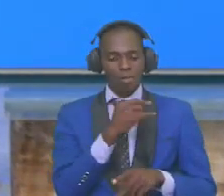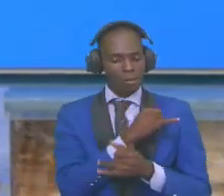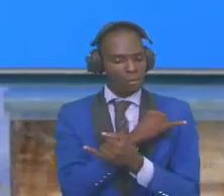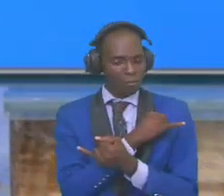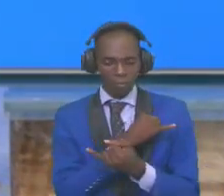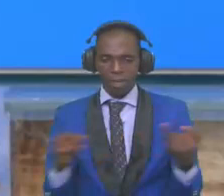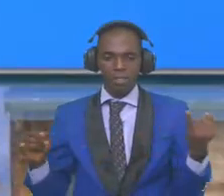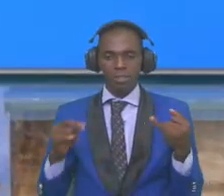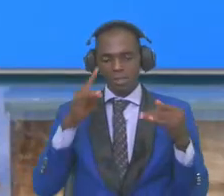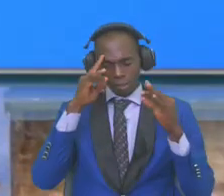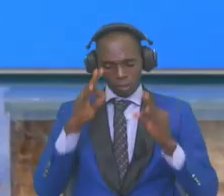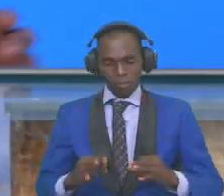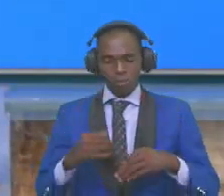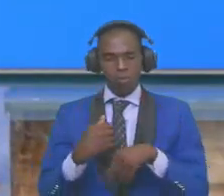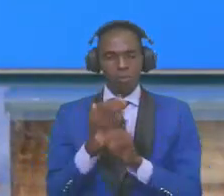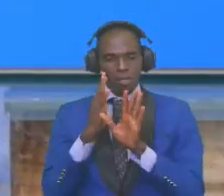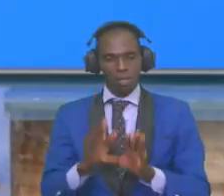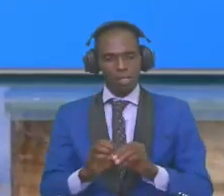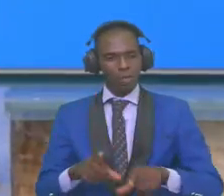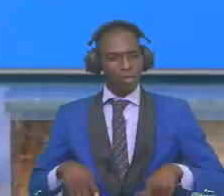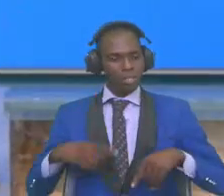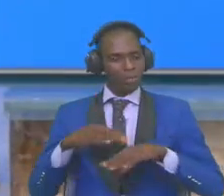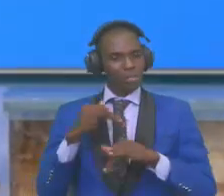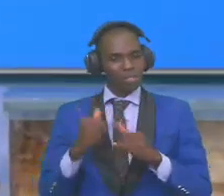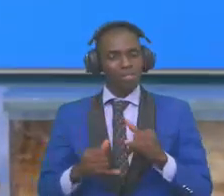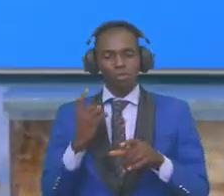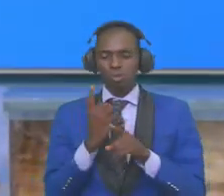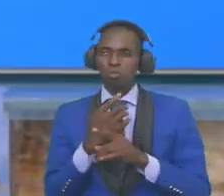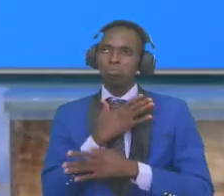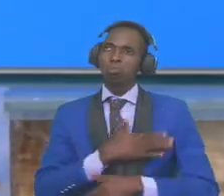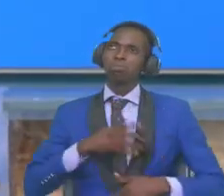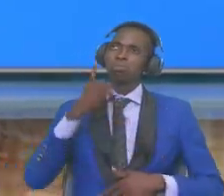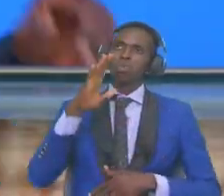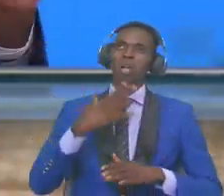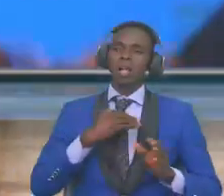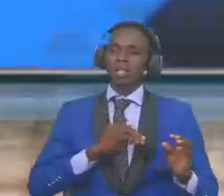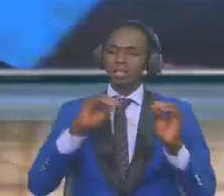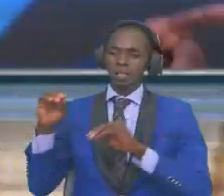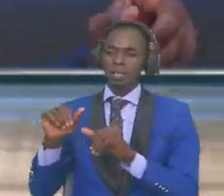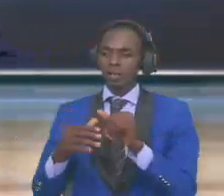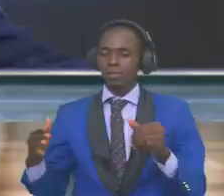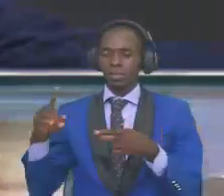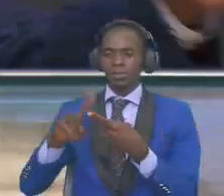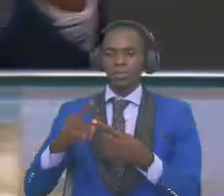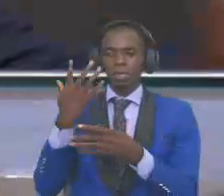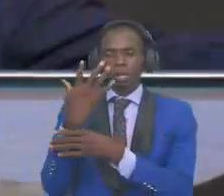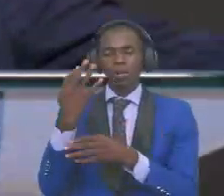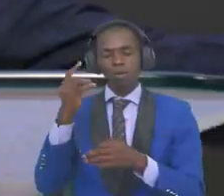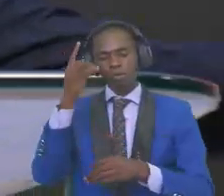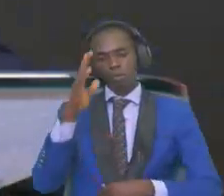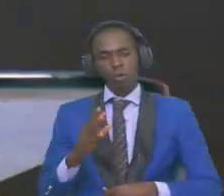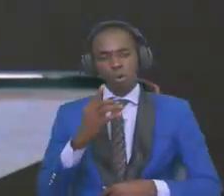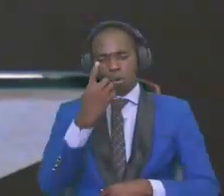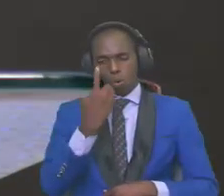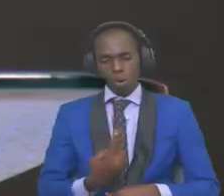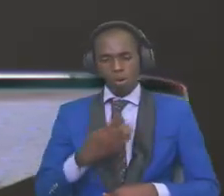your life. At the end, please God and leave the rest in the hands of God. Only be thou strong